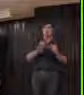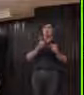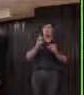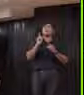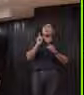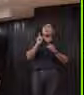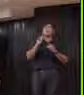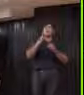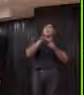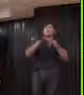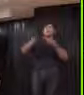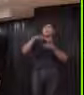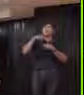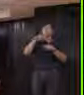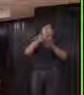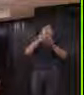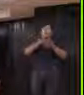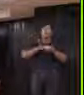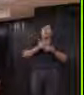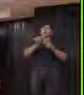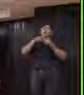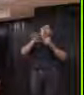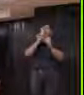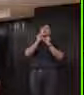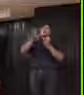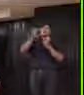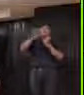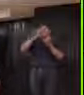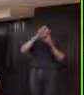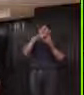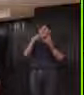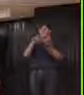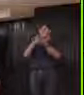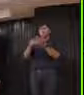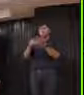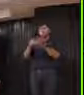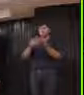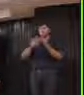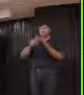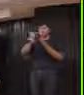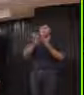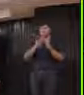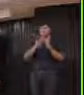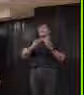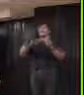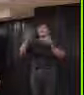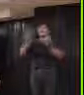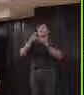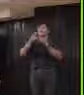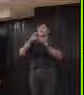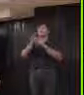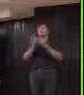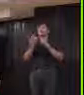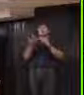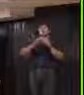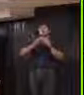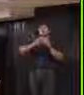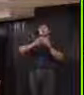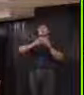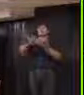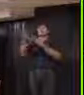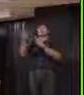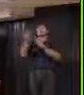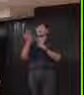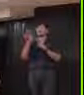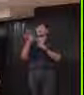always been buried and burdened with Kashmir's complexity, while they have always had a unique culture, cuisine, and language different from Kashmir. Mr. Habibullah, we'll